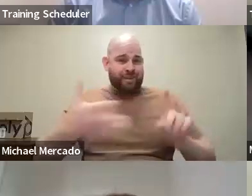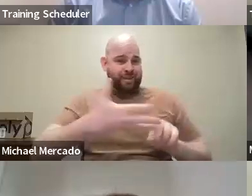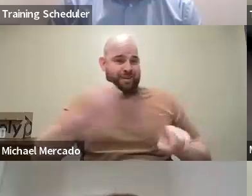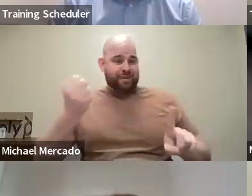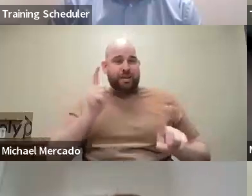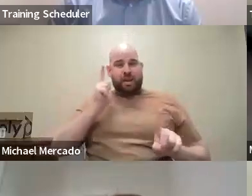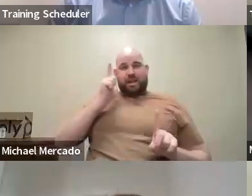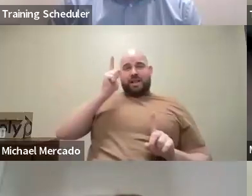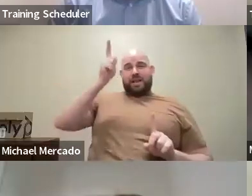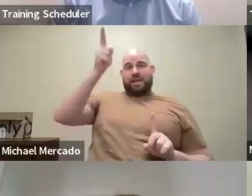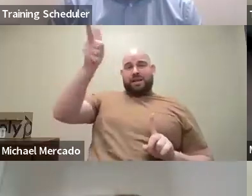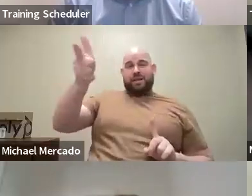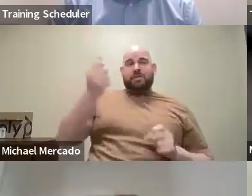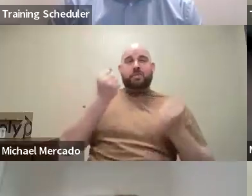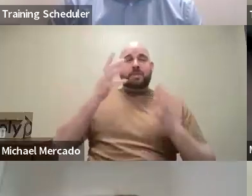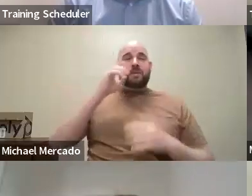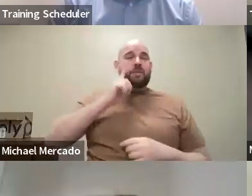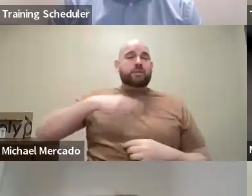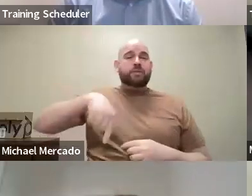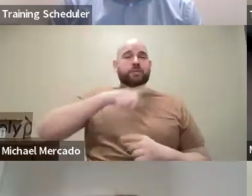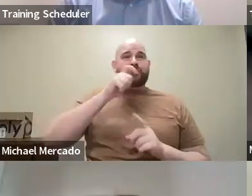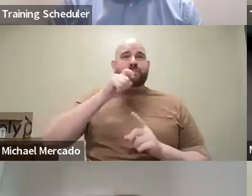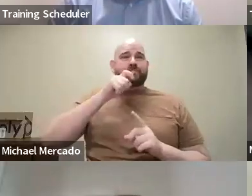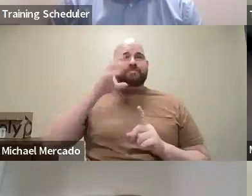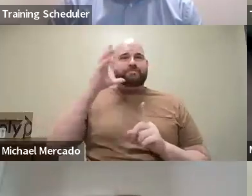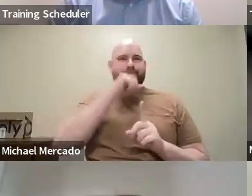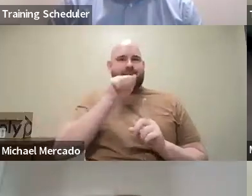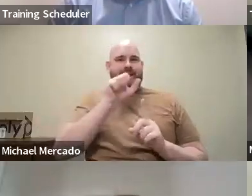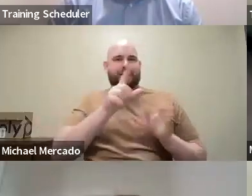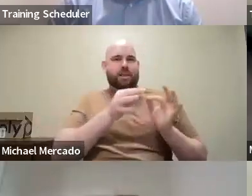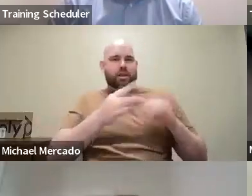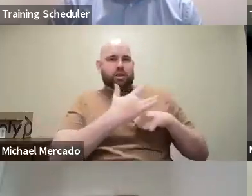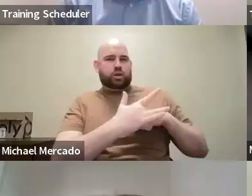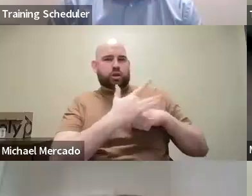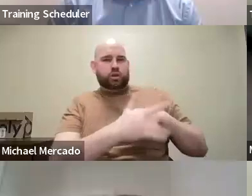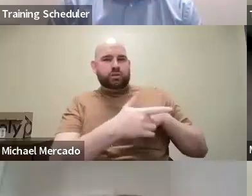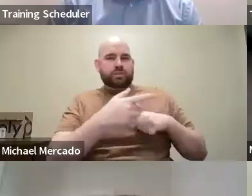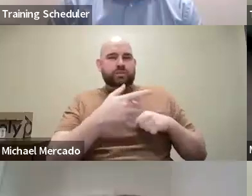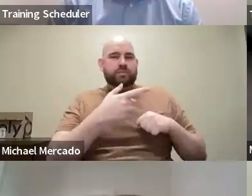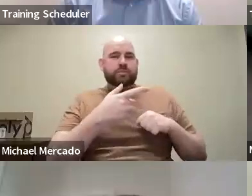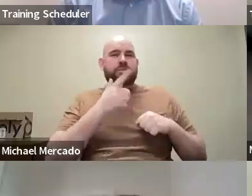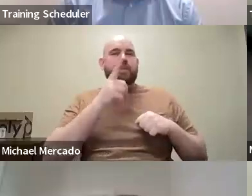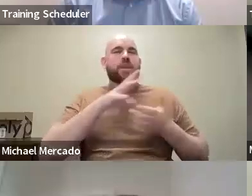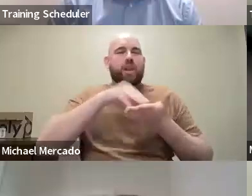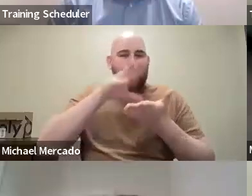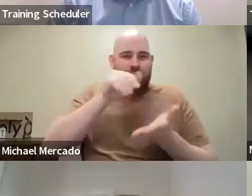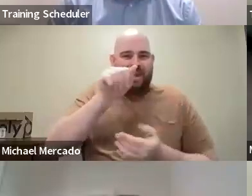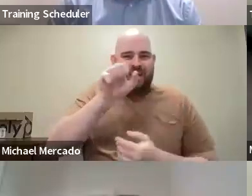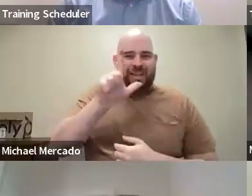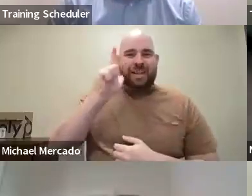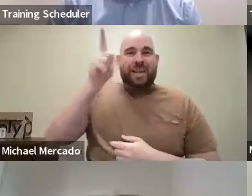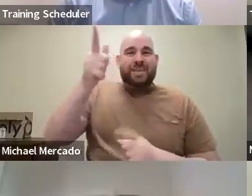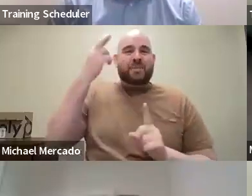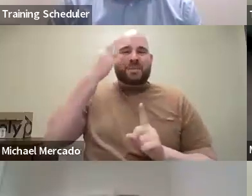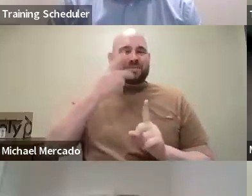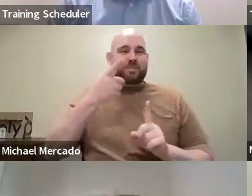So oftentimes deaf children with language deprivation, later on, they miss American